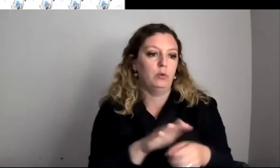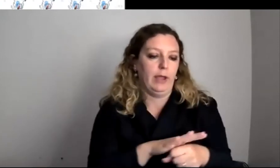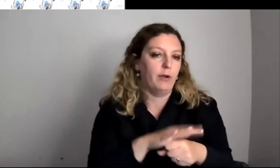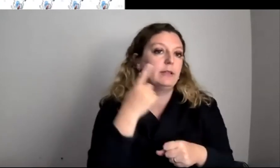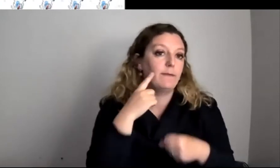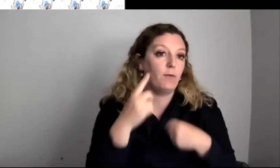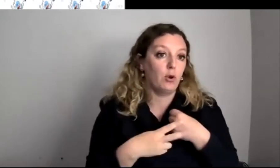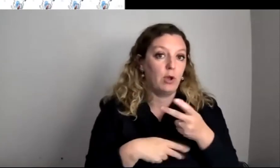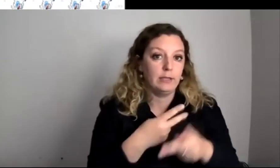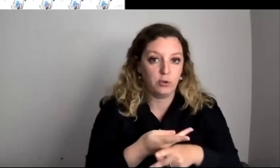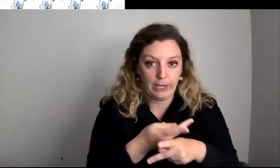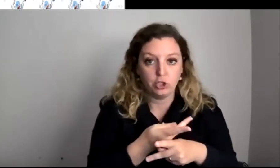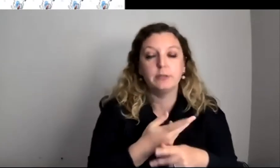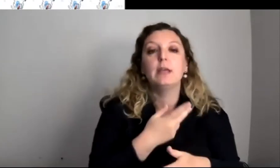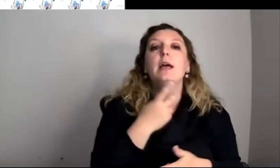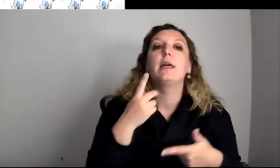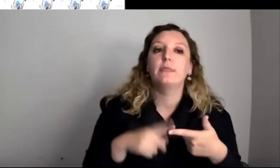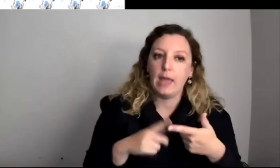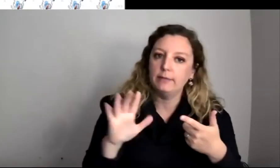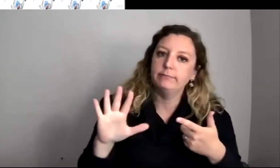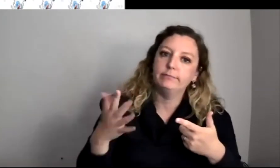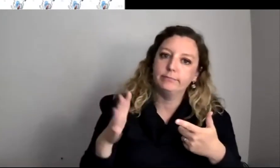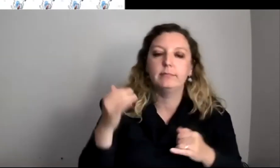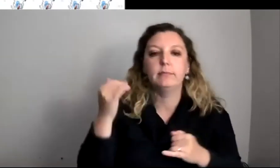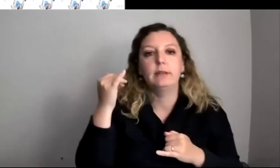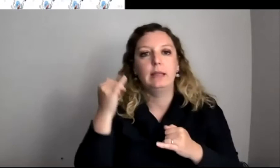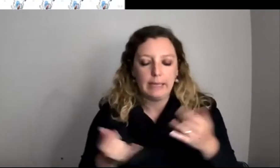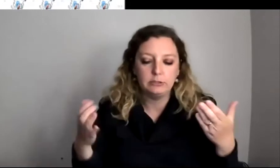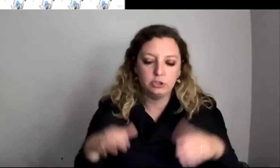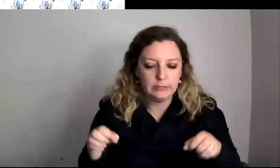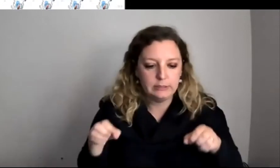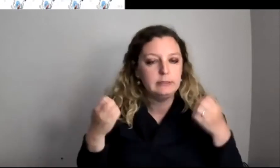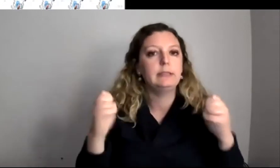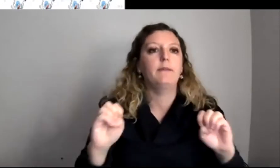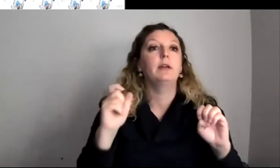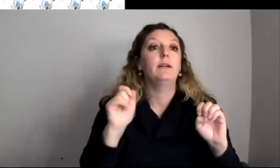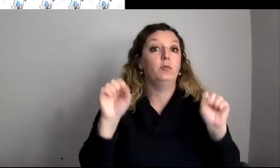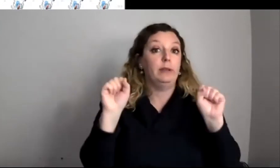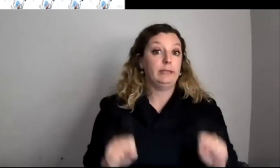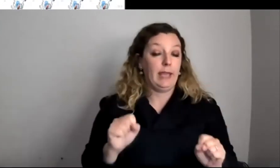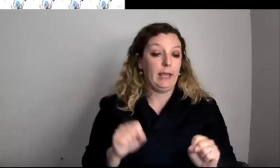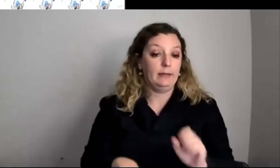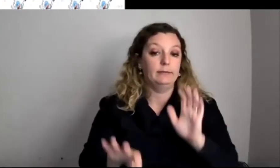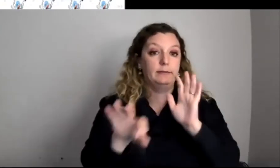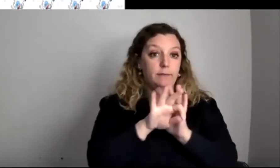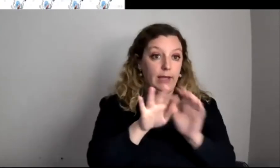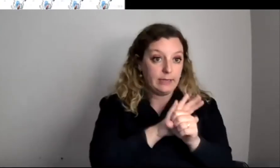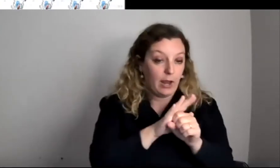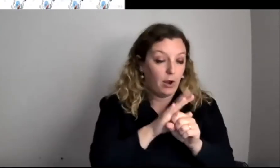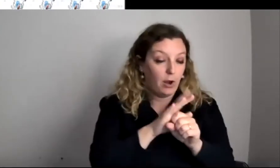conservation. And then, sort of as a last ditch effort, if we are able to target those areas, then consider